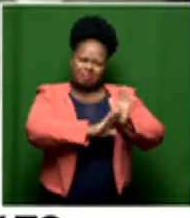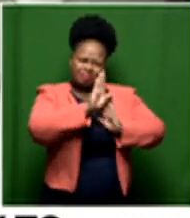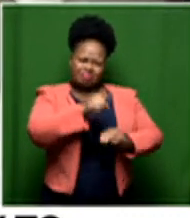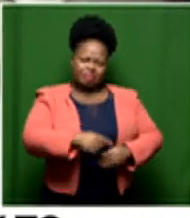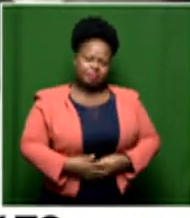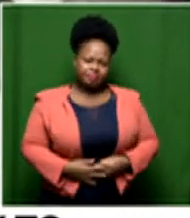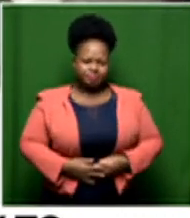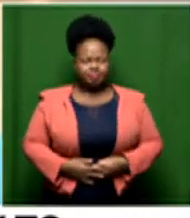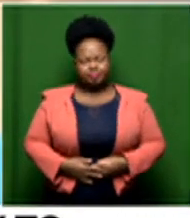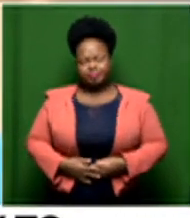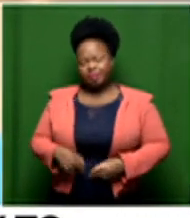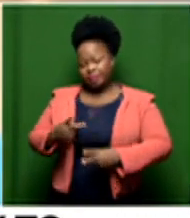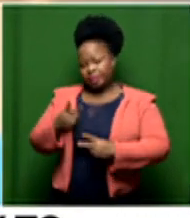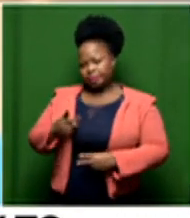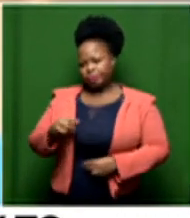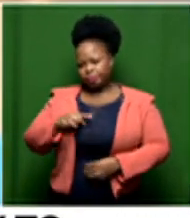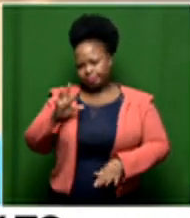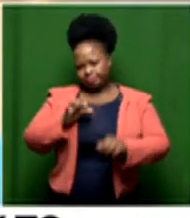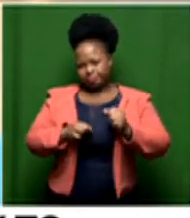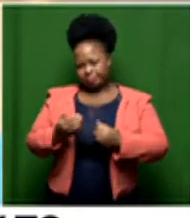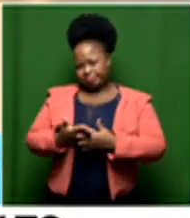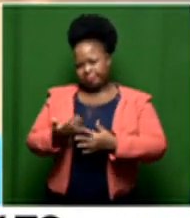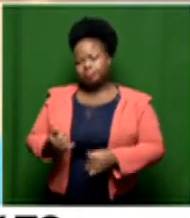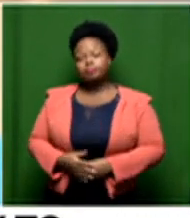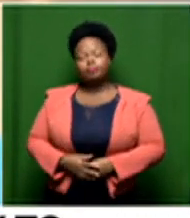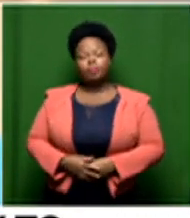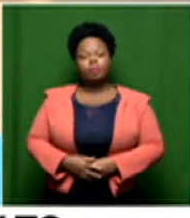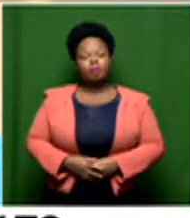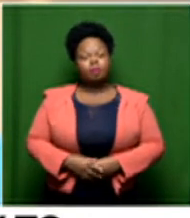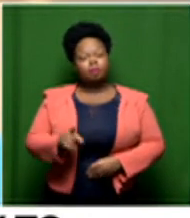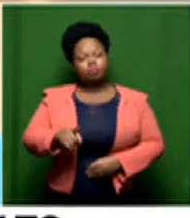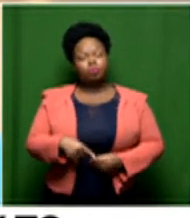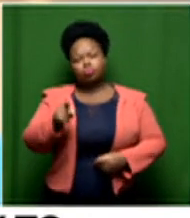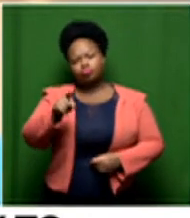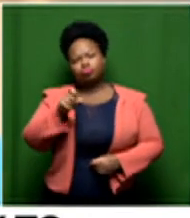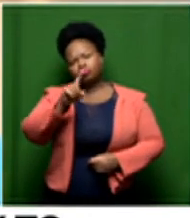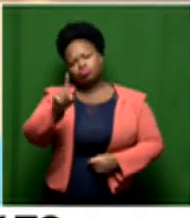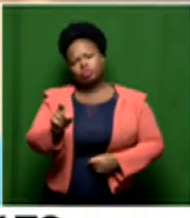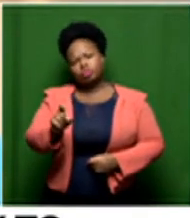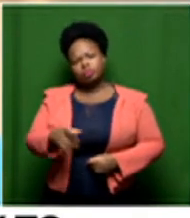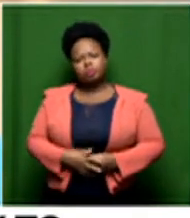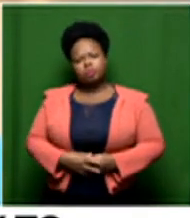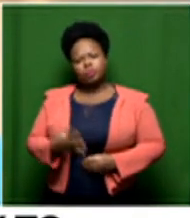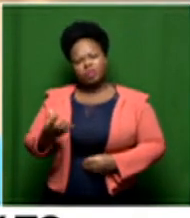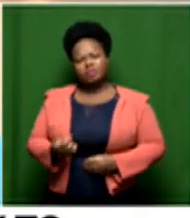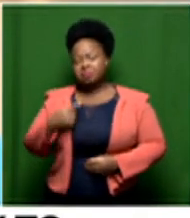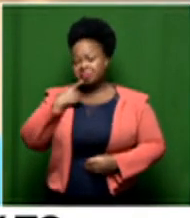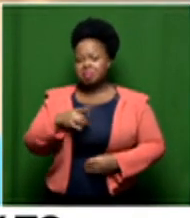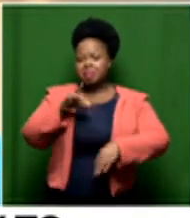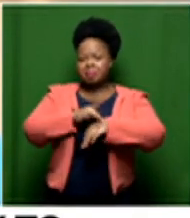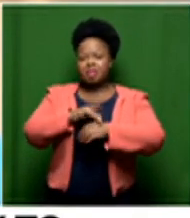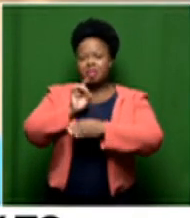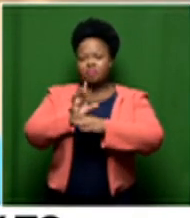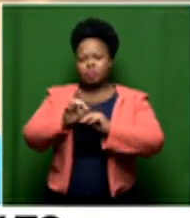Yeah. Just finally, and very quickly, because I've got to wrap and take a break before news. In your article, you ask a question, why the Medical